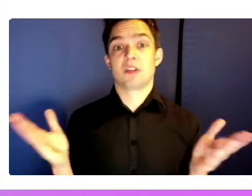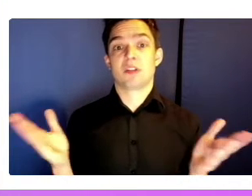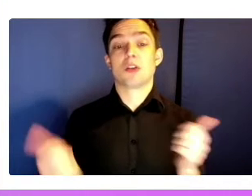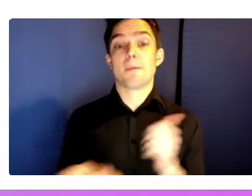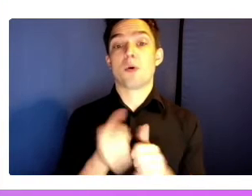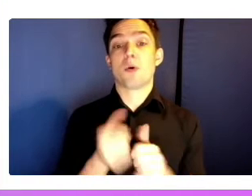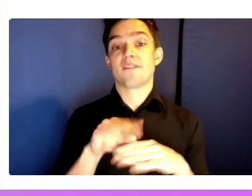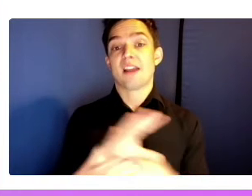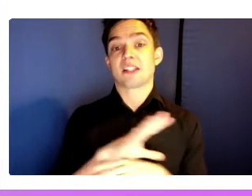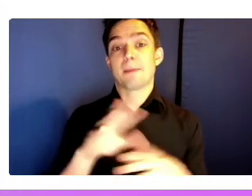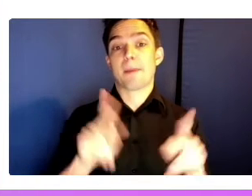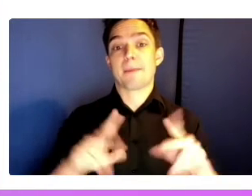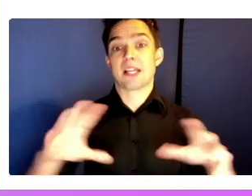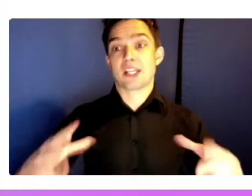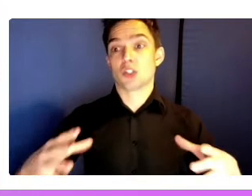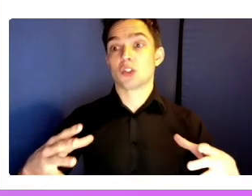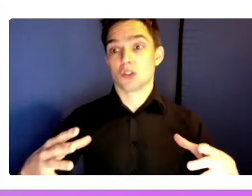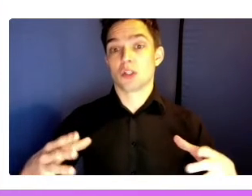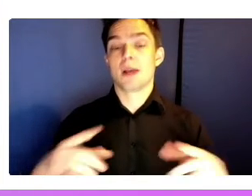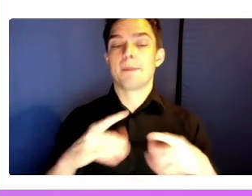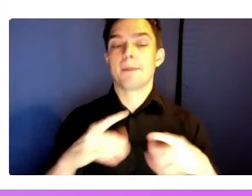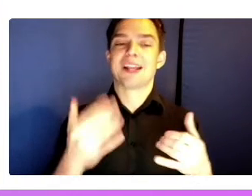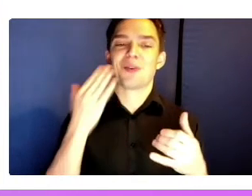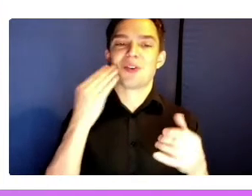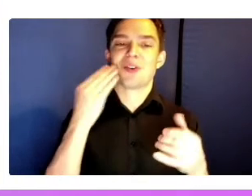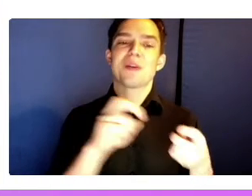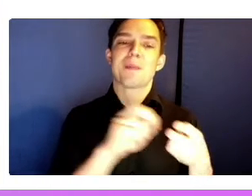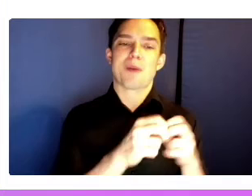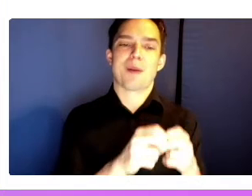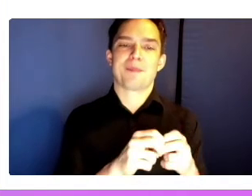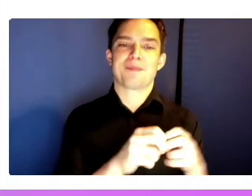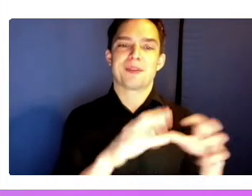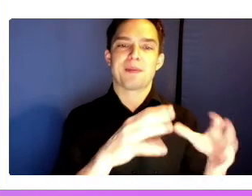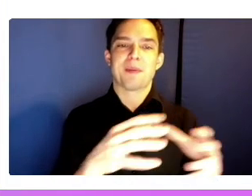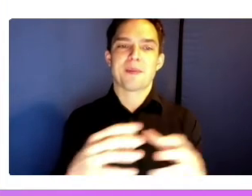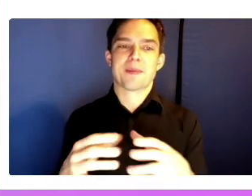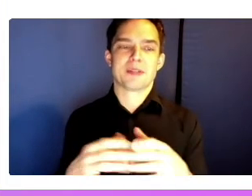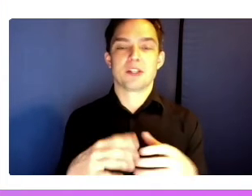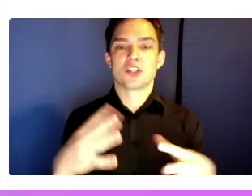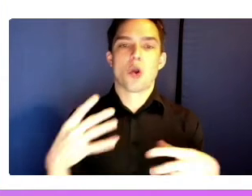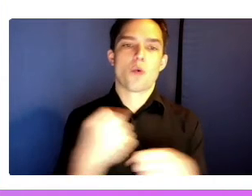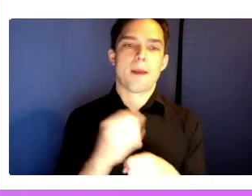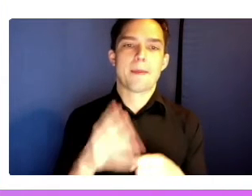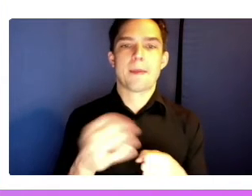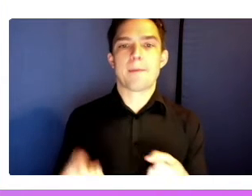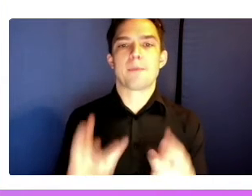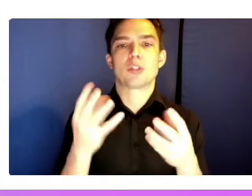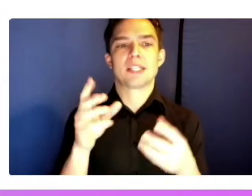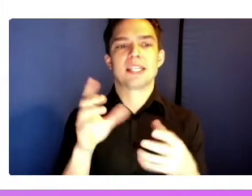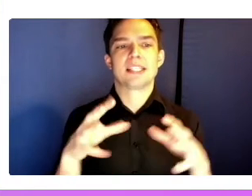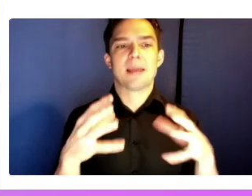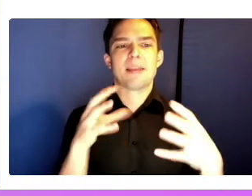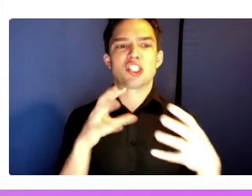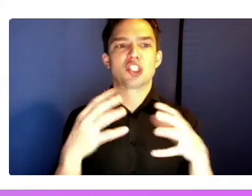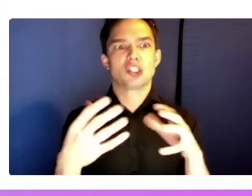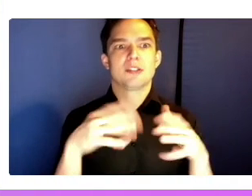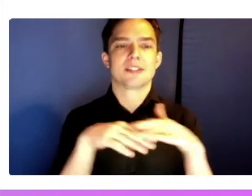population, but like now we know the problems. So wrapping up our multi-dimensional accessibility